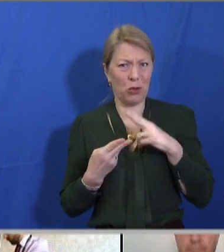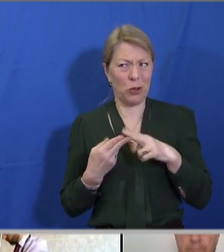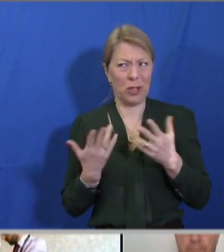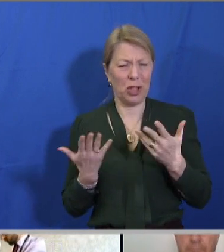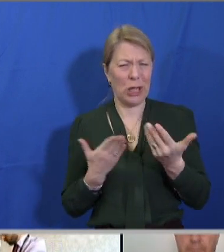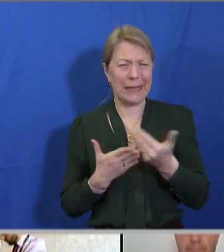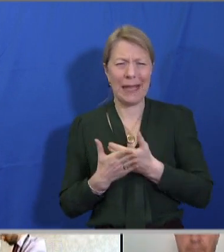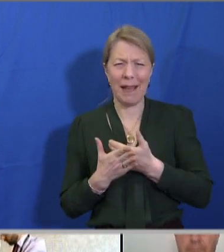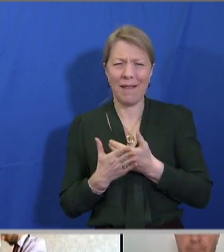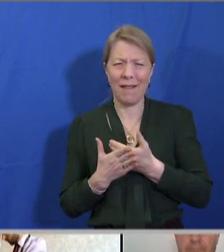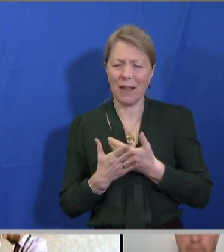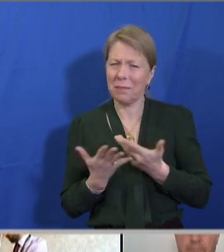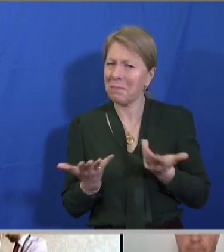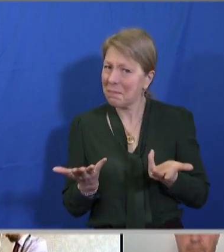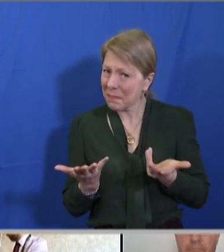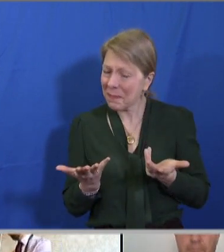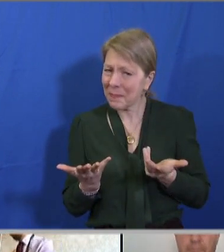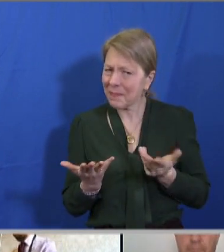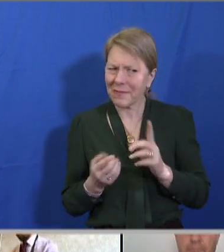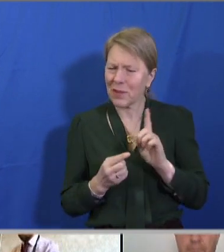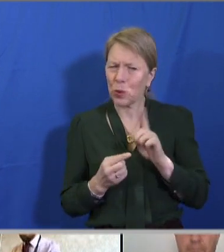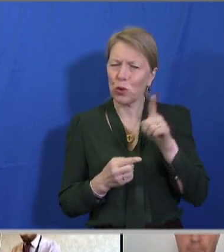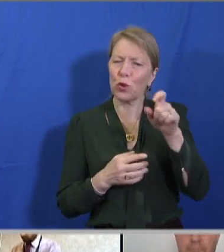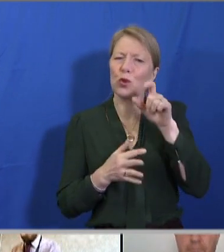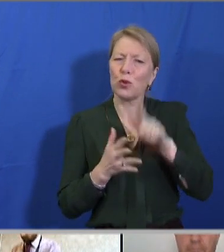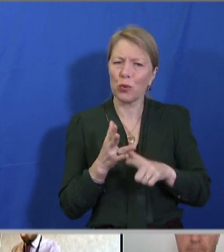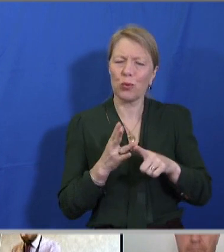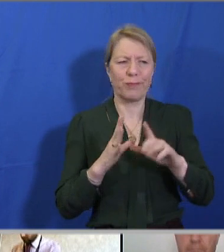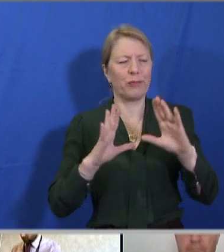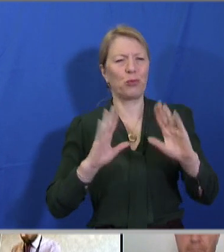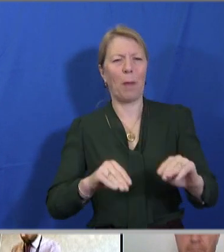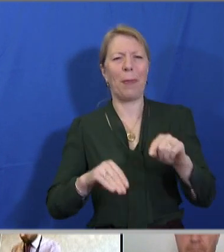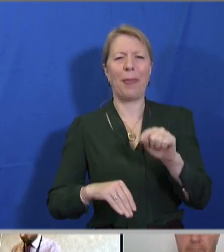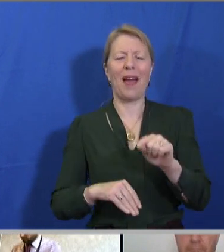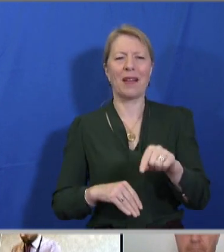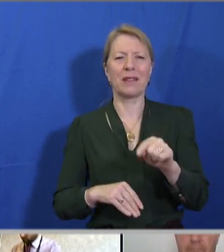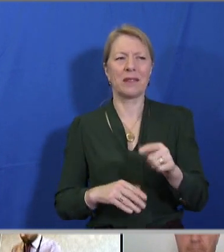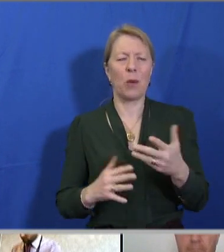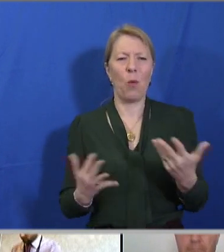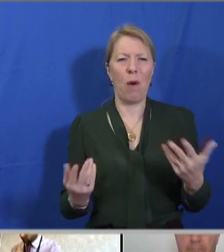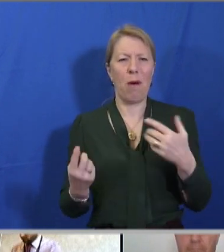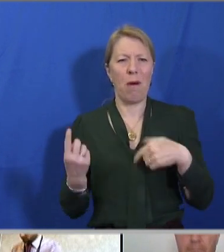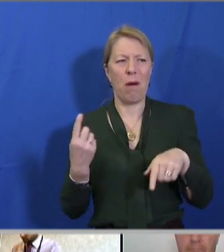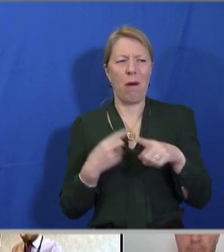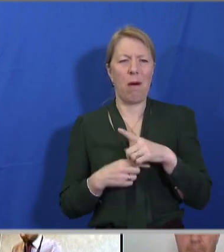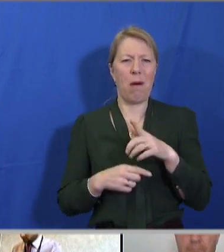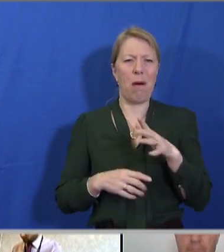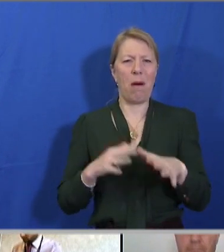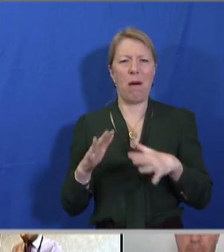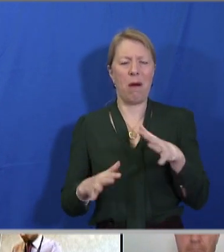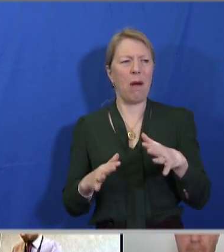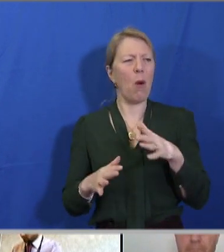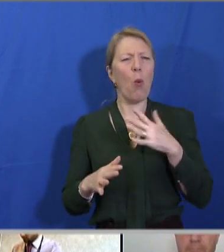going to do to resolve those issues to make sure that disabled people are experiencing the appropriate continuity of